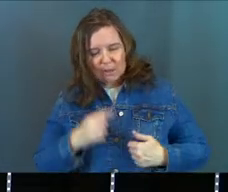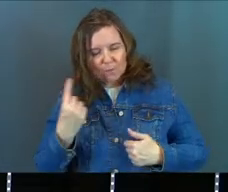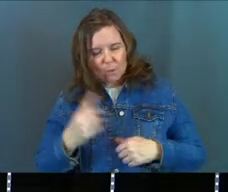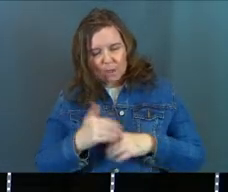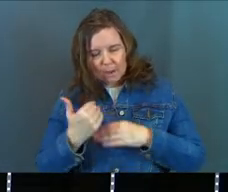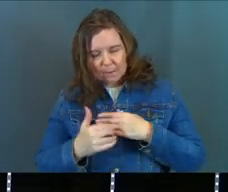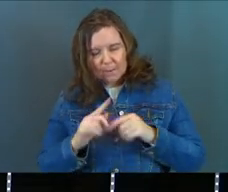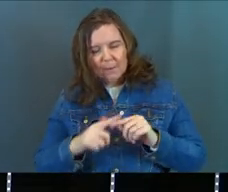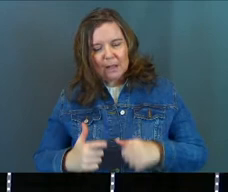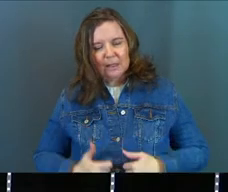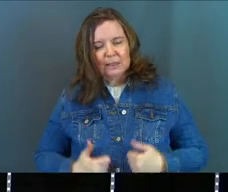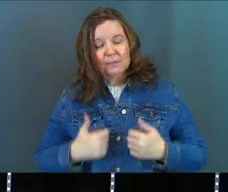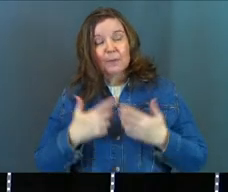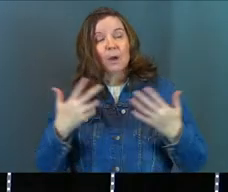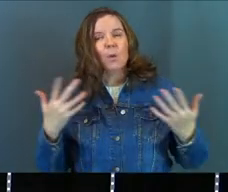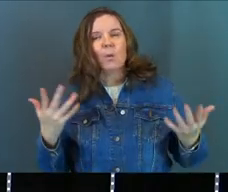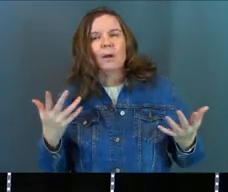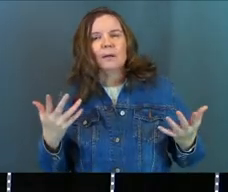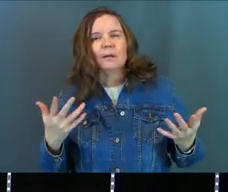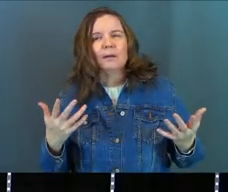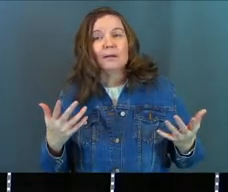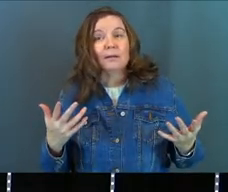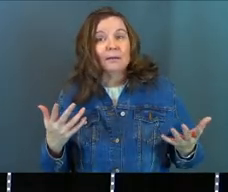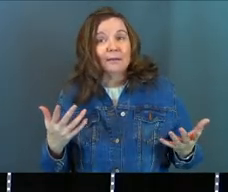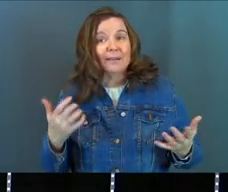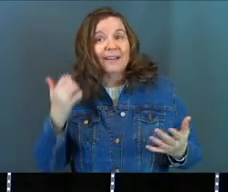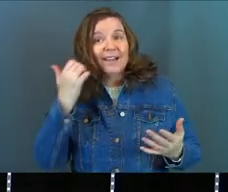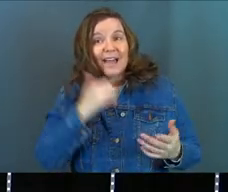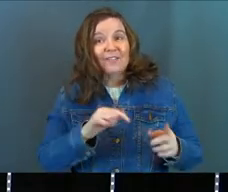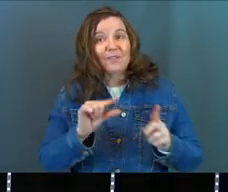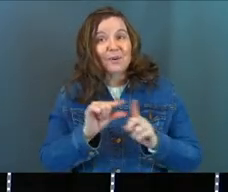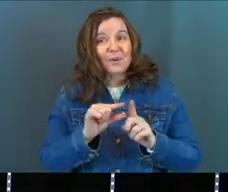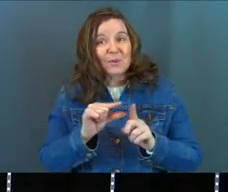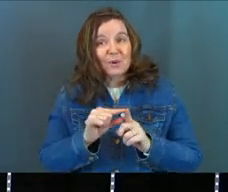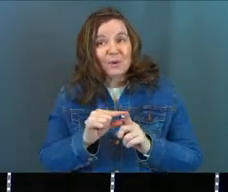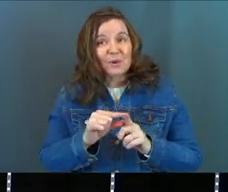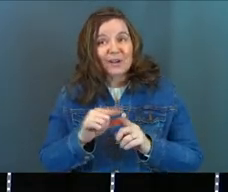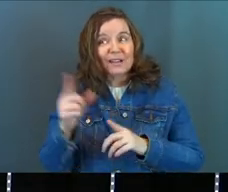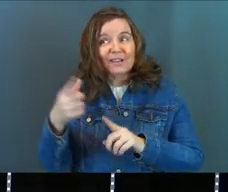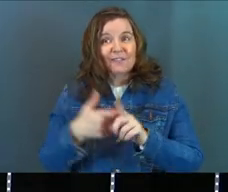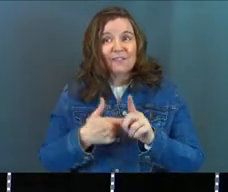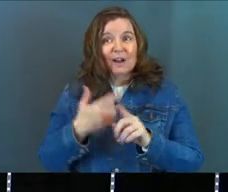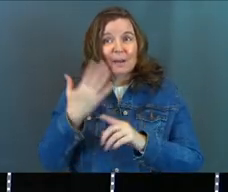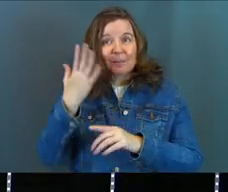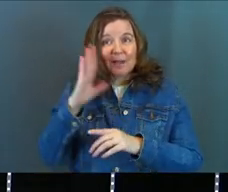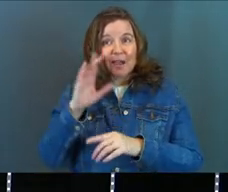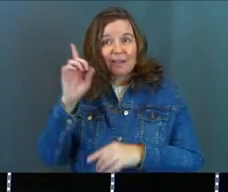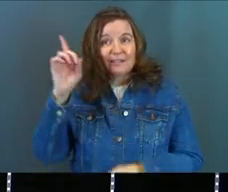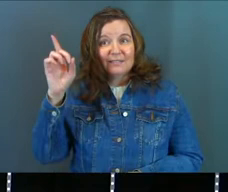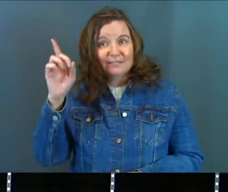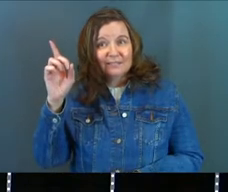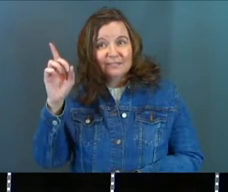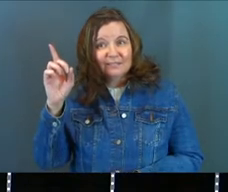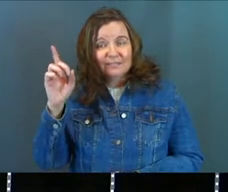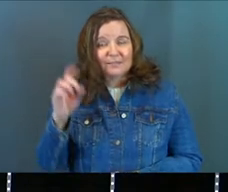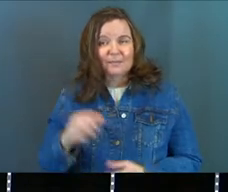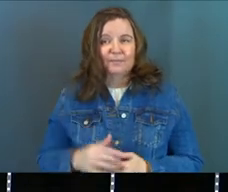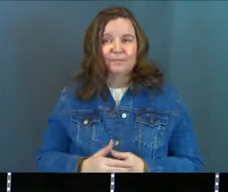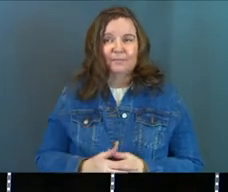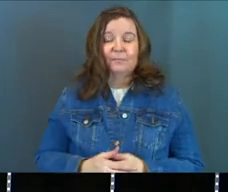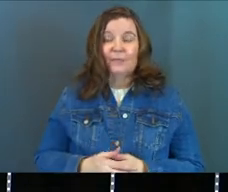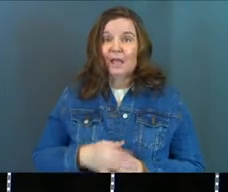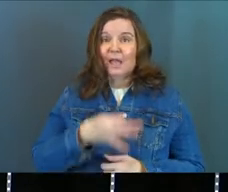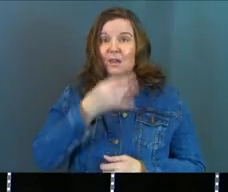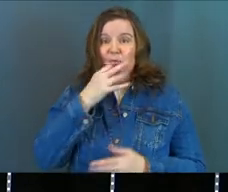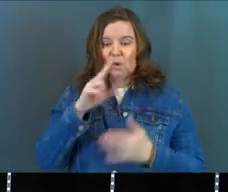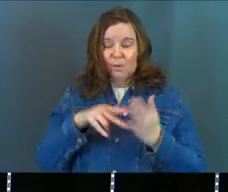bread alone, but they live by what? Every word that comes from the mouth of God. And